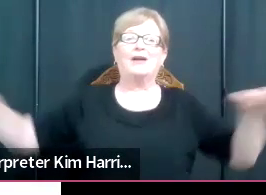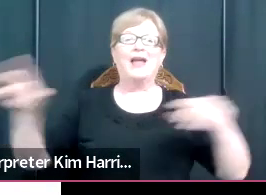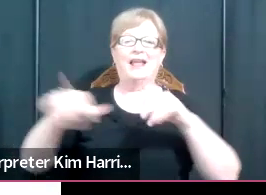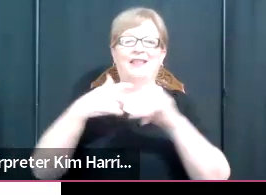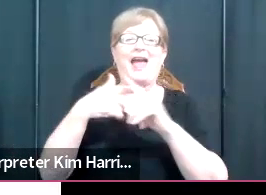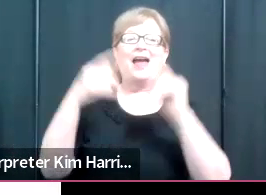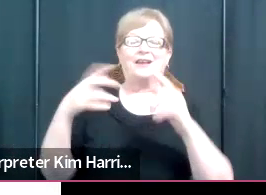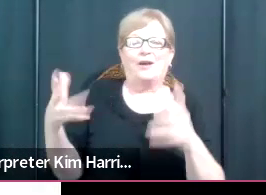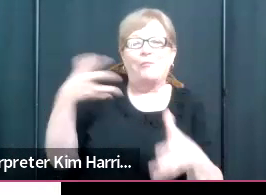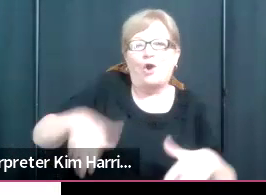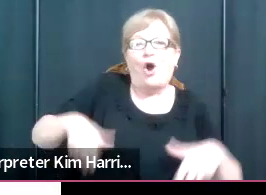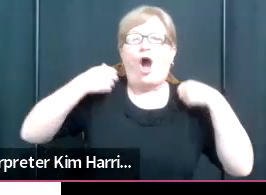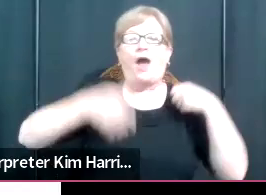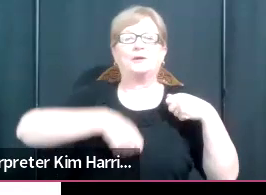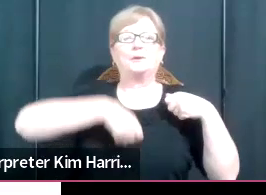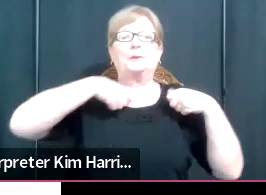help folks,